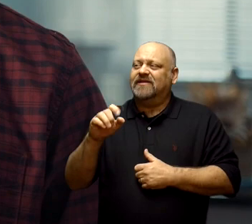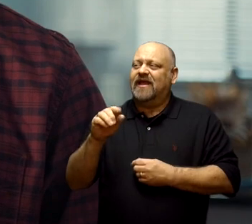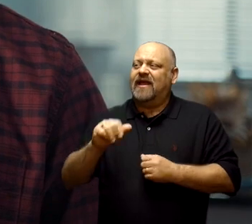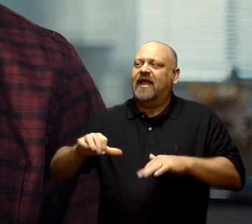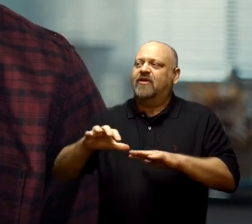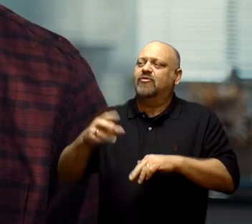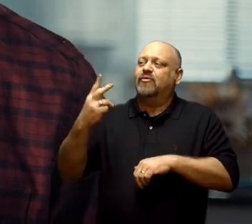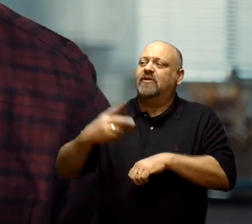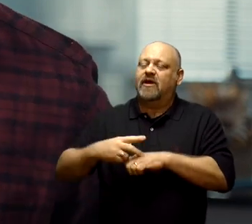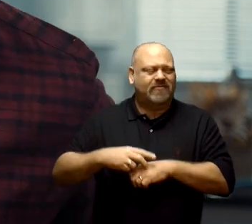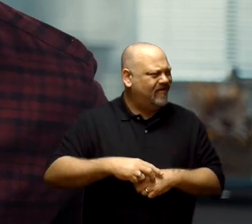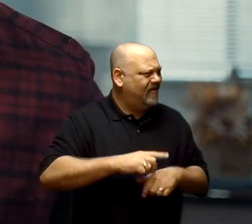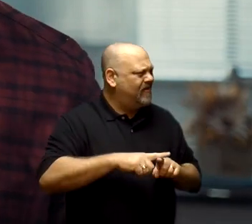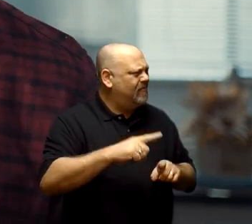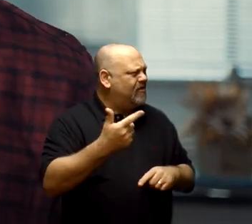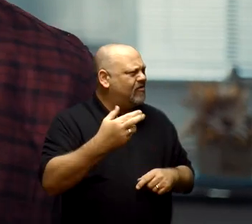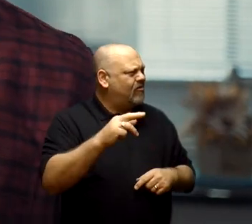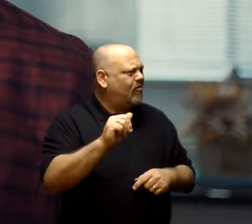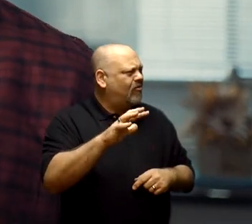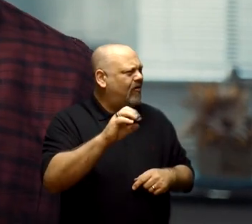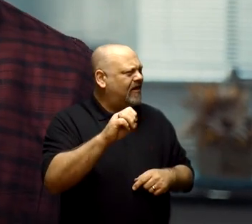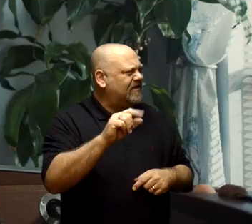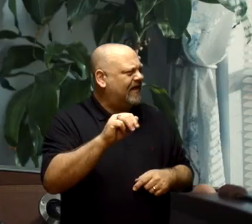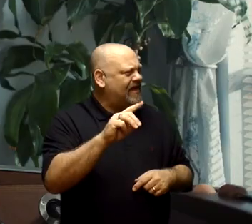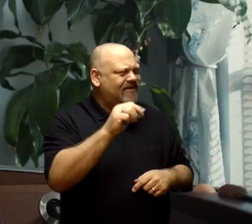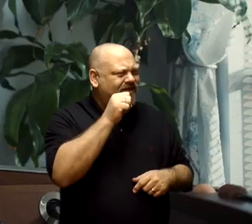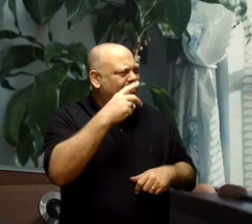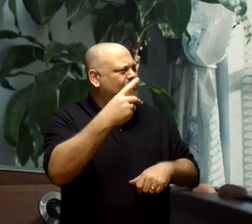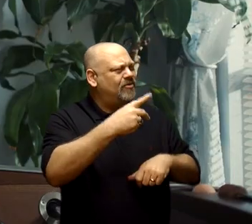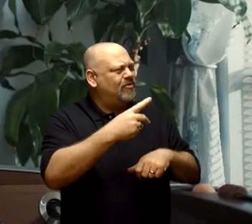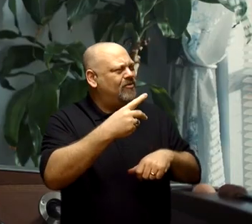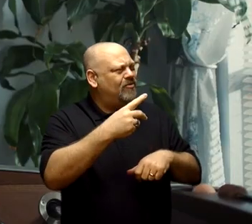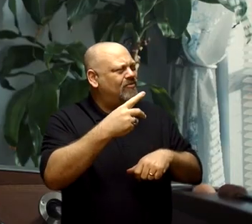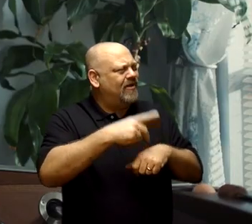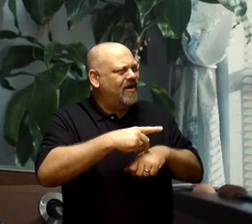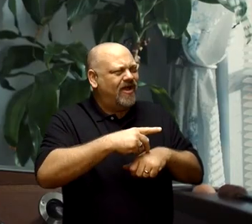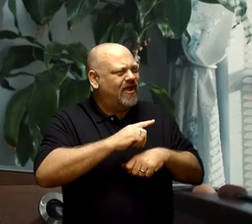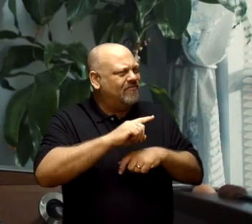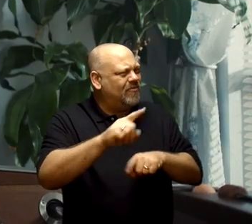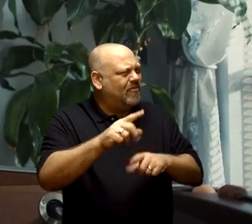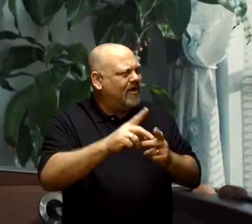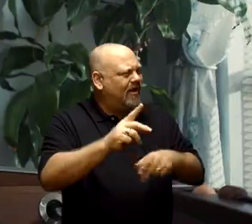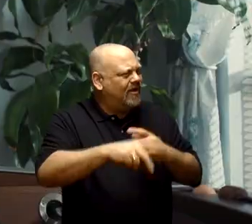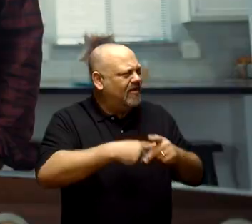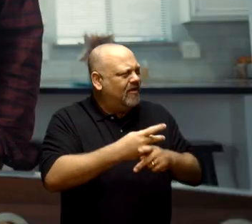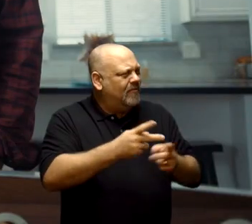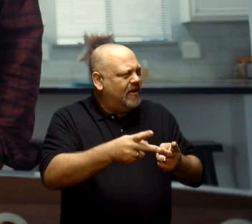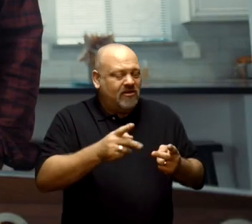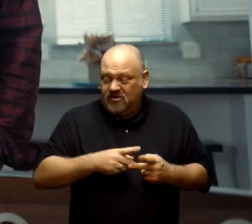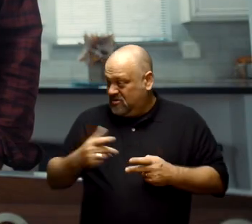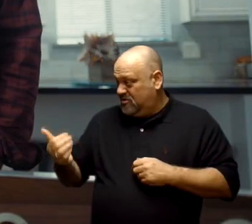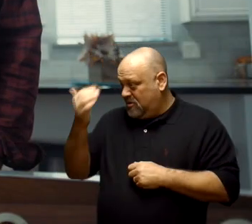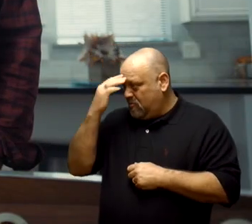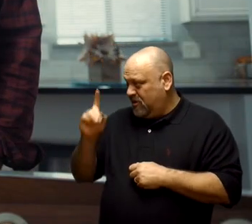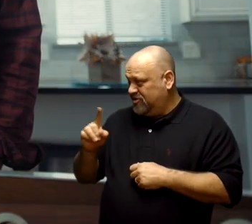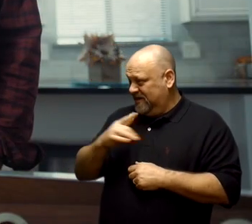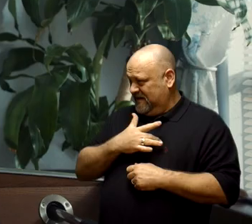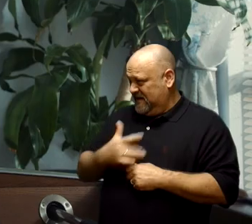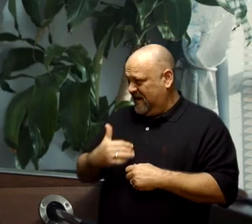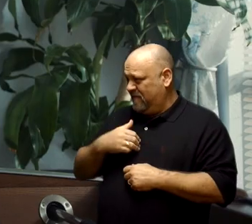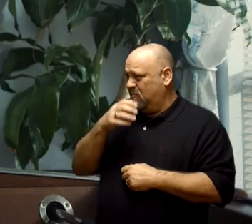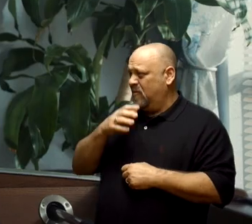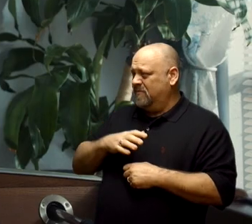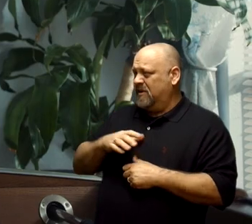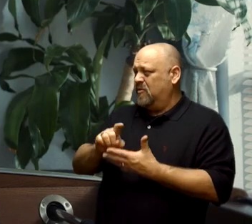isn't a two-trip kind of place. And do you know where she has her weekly women's Bible study every Monday night? Do I want to know? Right over